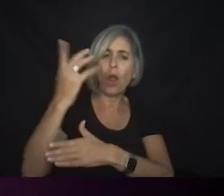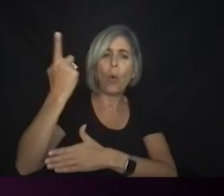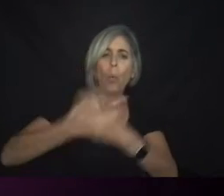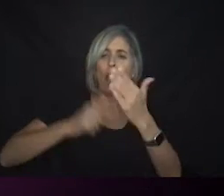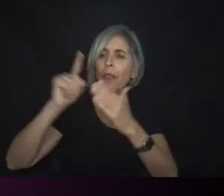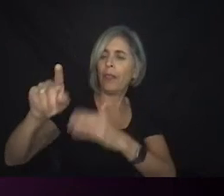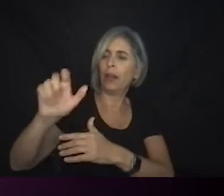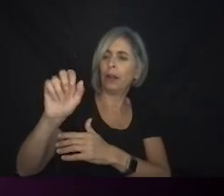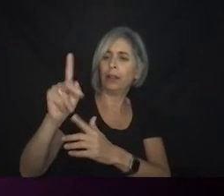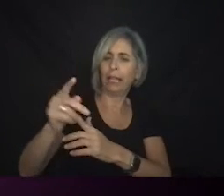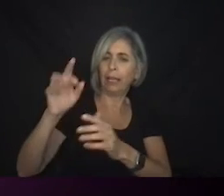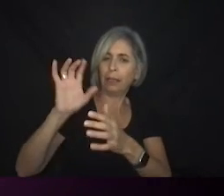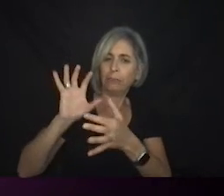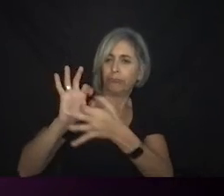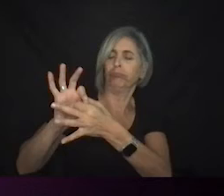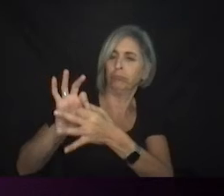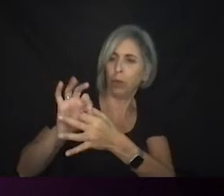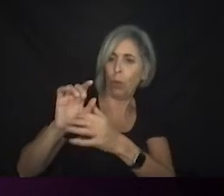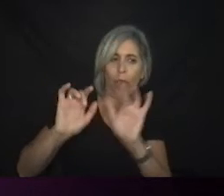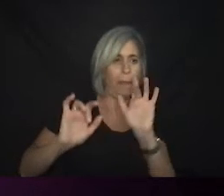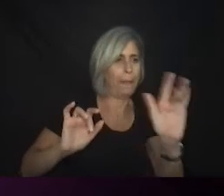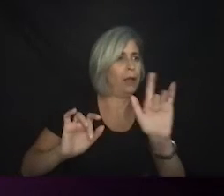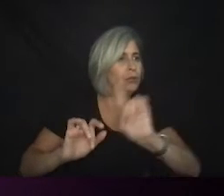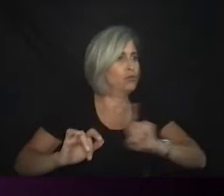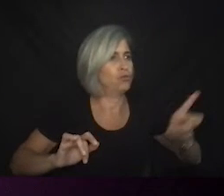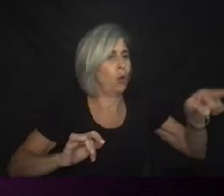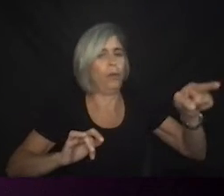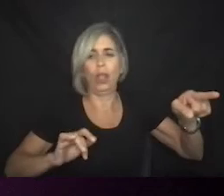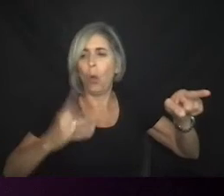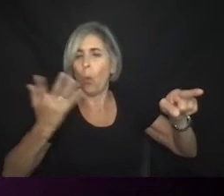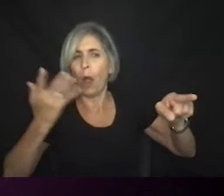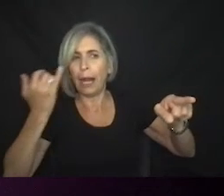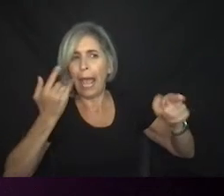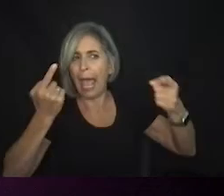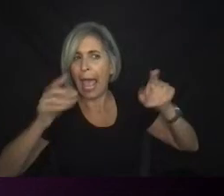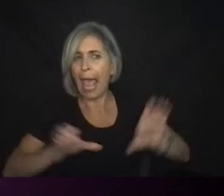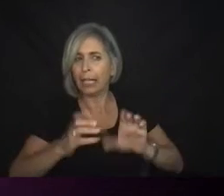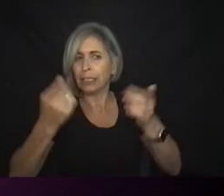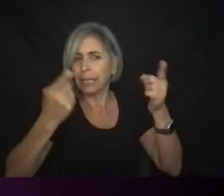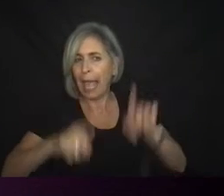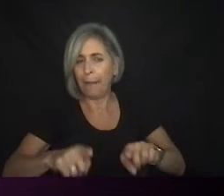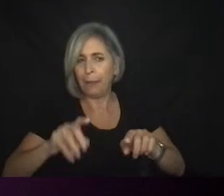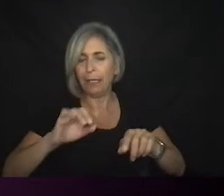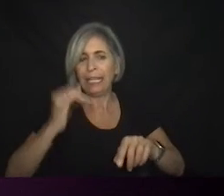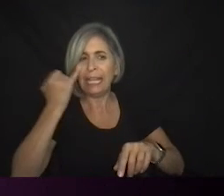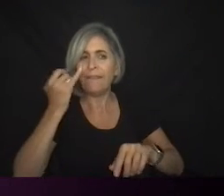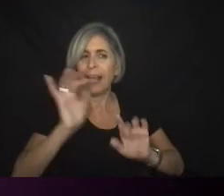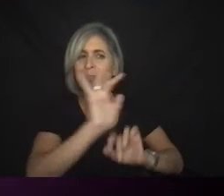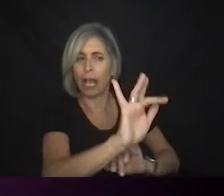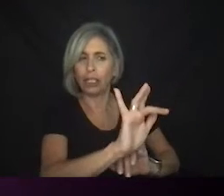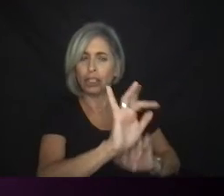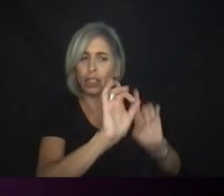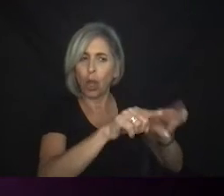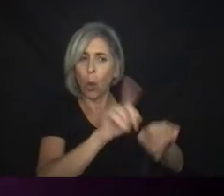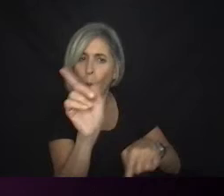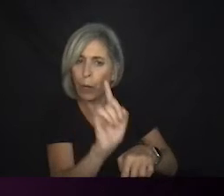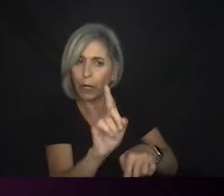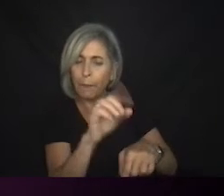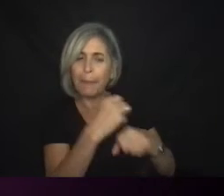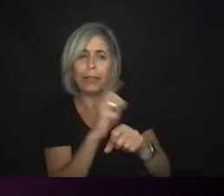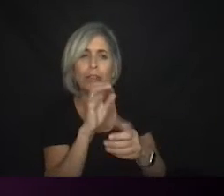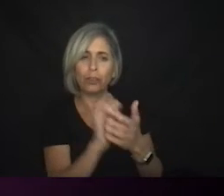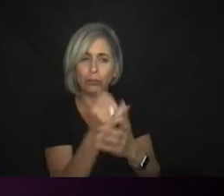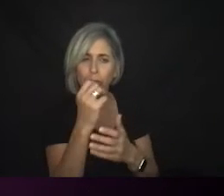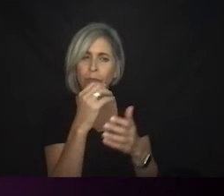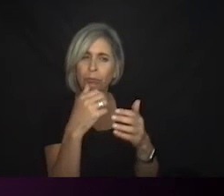they are linking out to, or the buttons, what kind of like click action is happening. So if you think